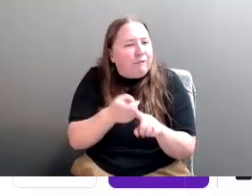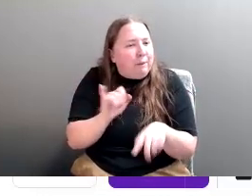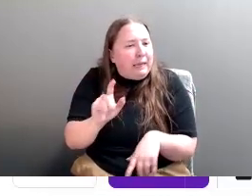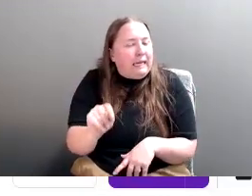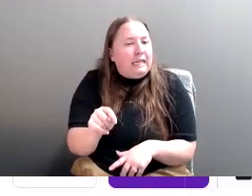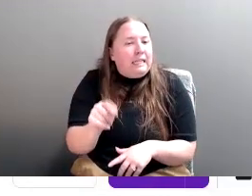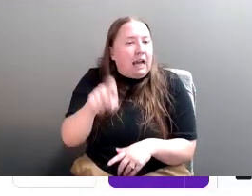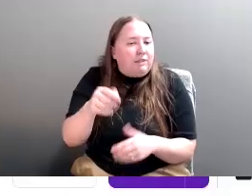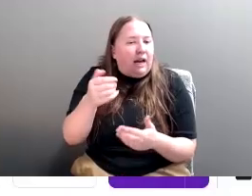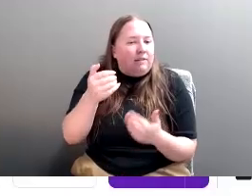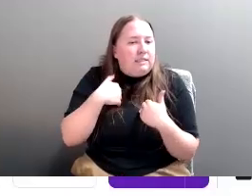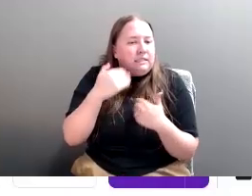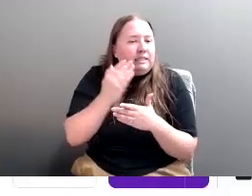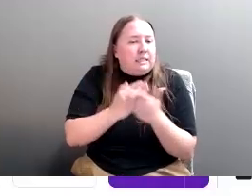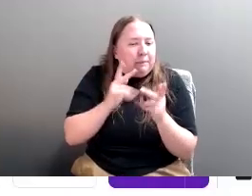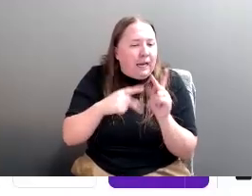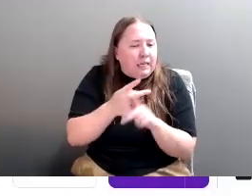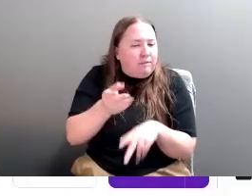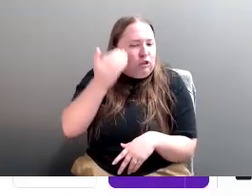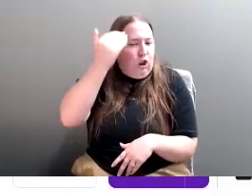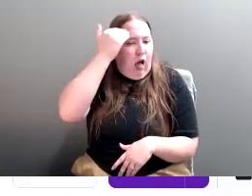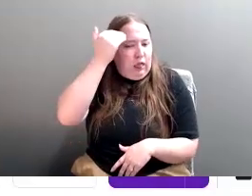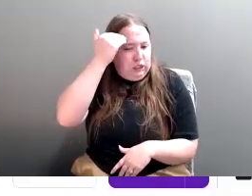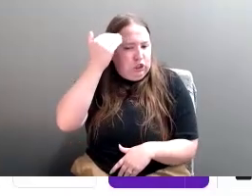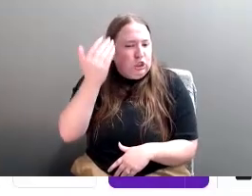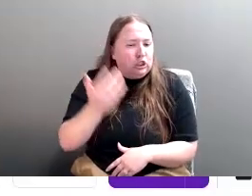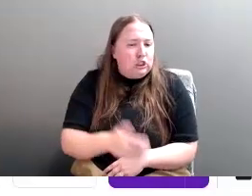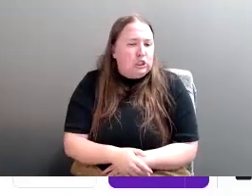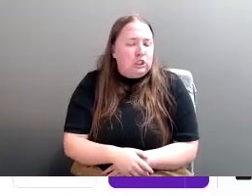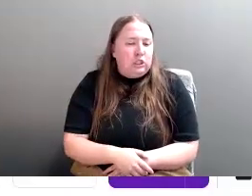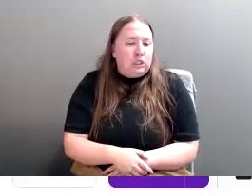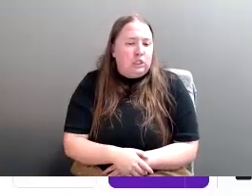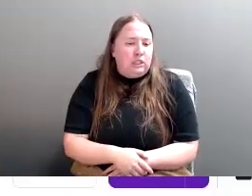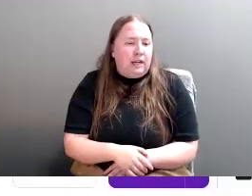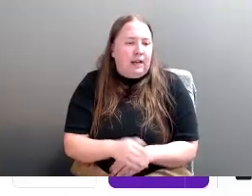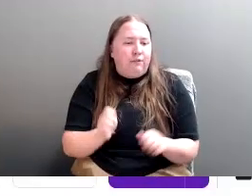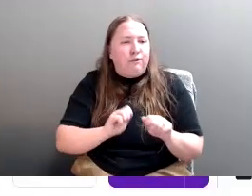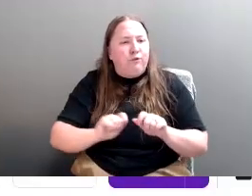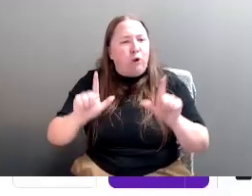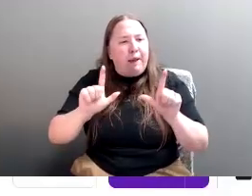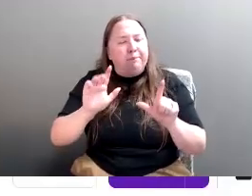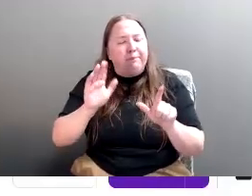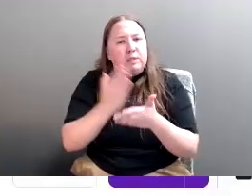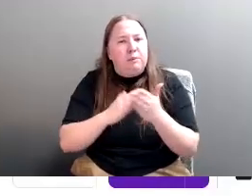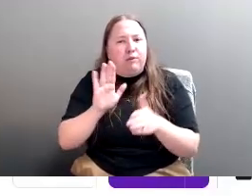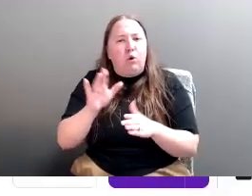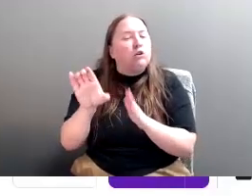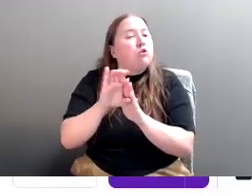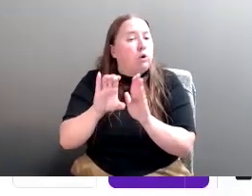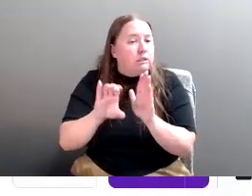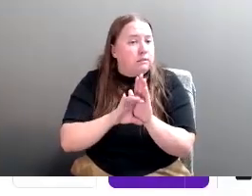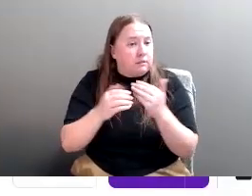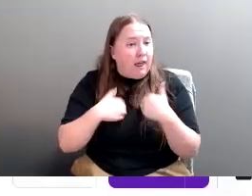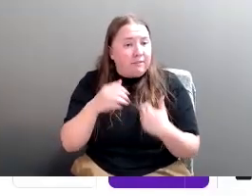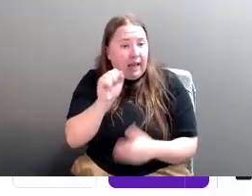knowledge, and trying to, frame your how do you say, like, some of your courses that have